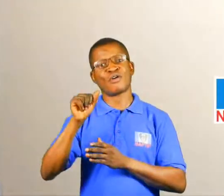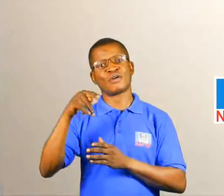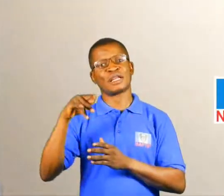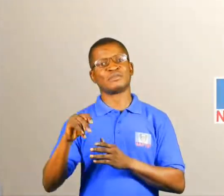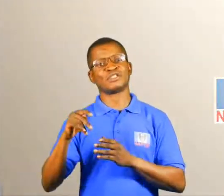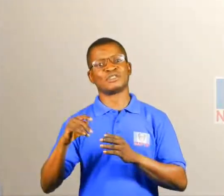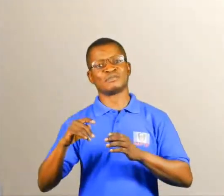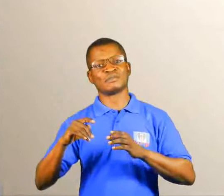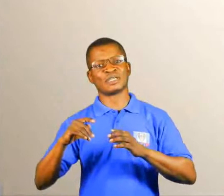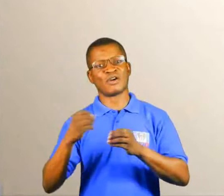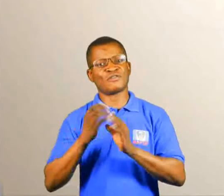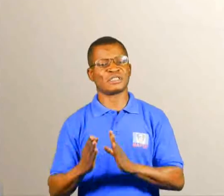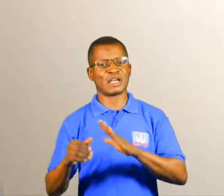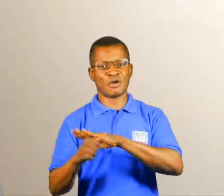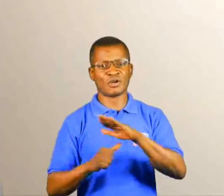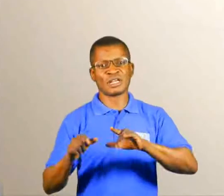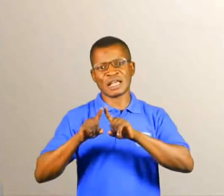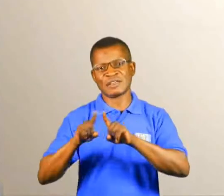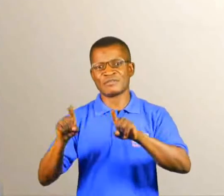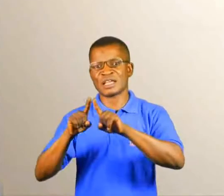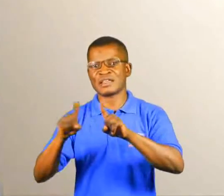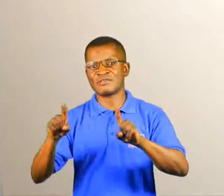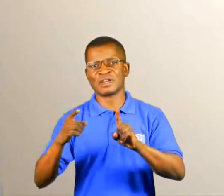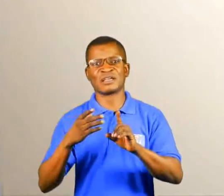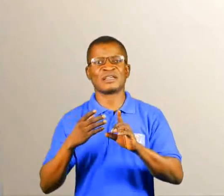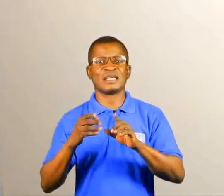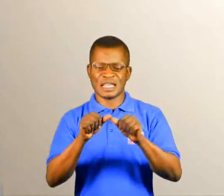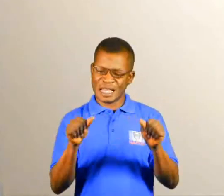NAPTIP operatives under different